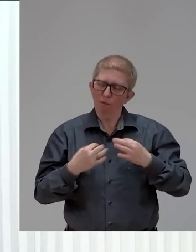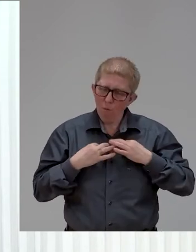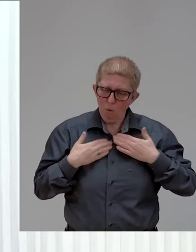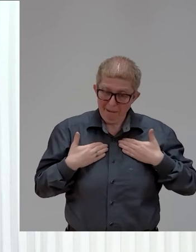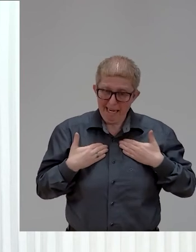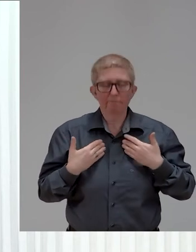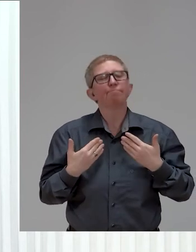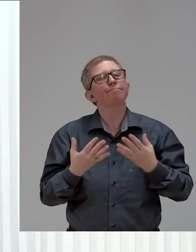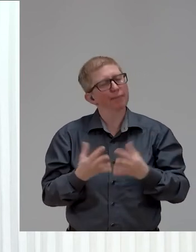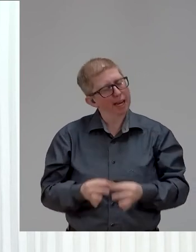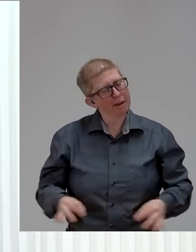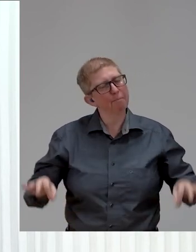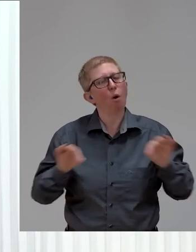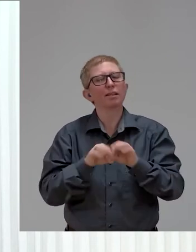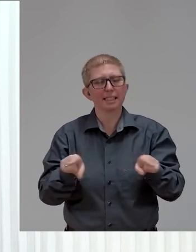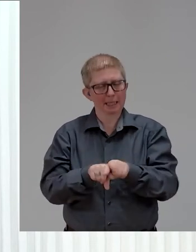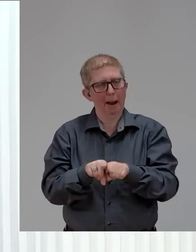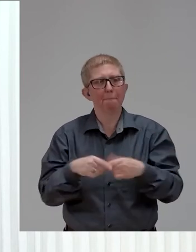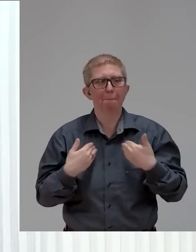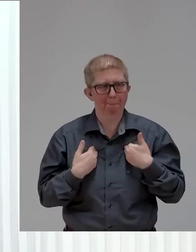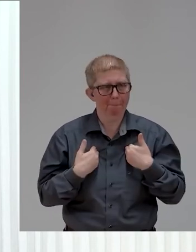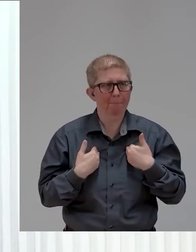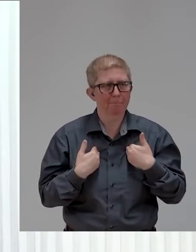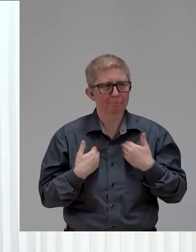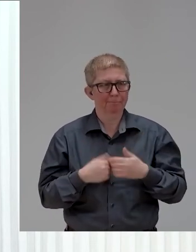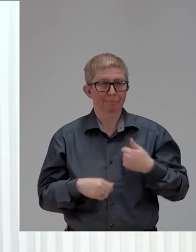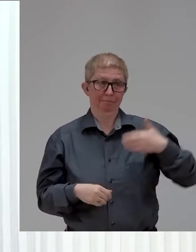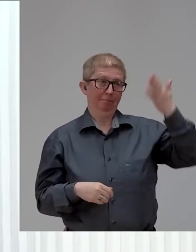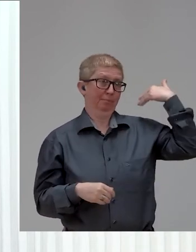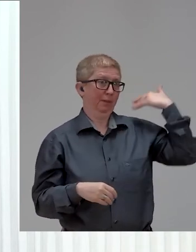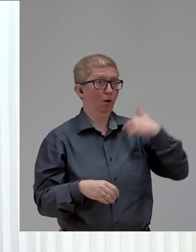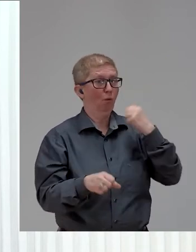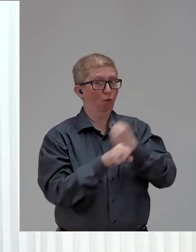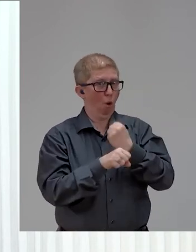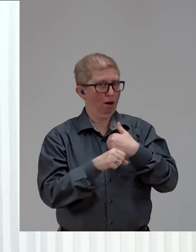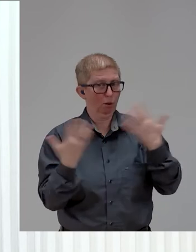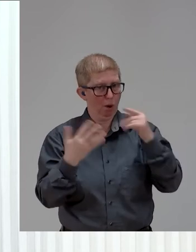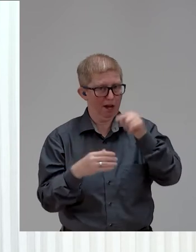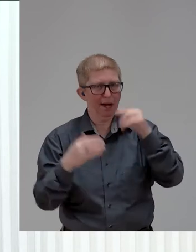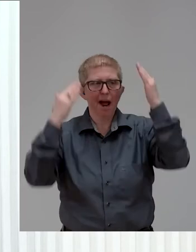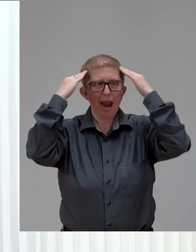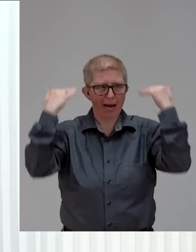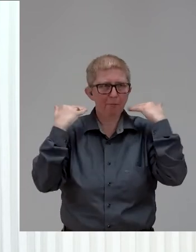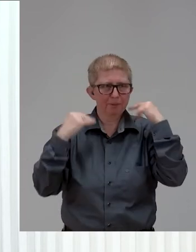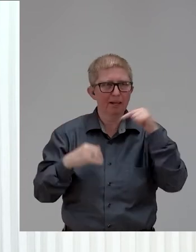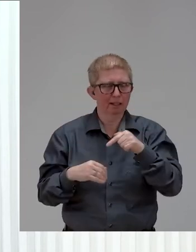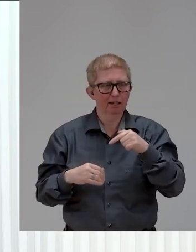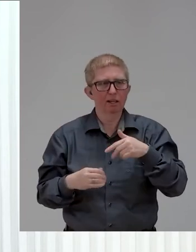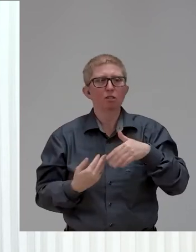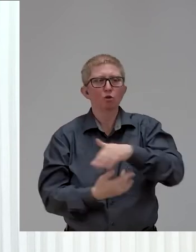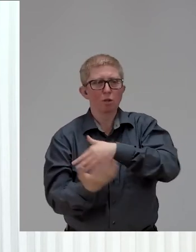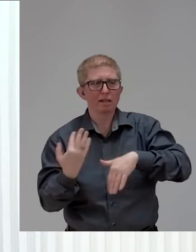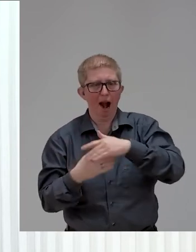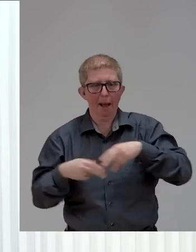I served as Minister of Social Solidarity in my home country, Egypt. One of my proudest achievements as